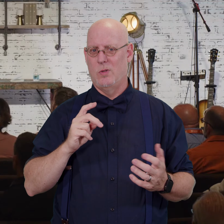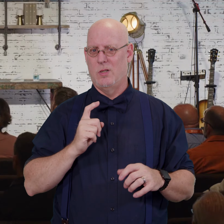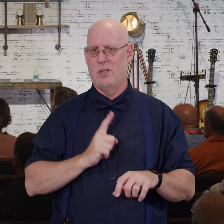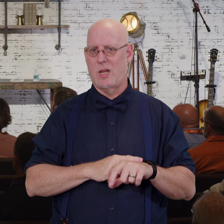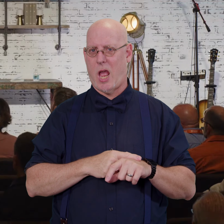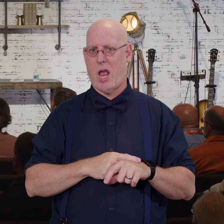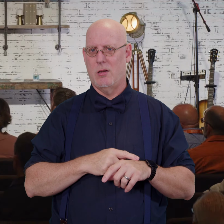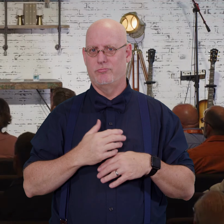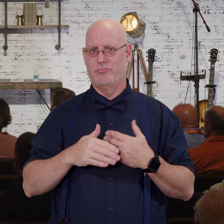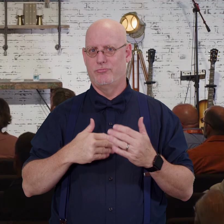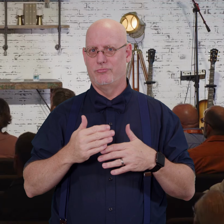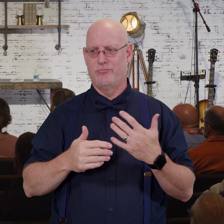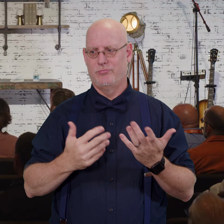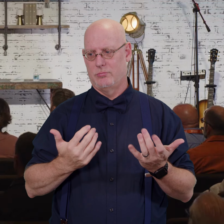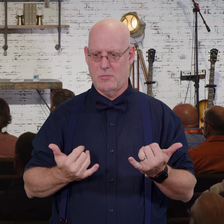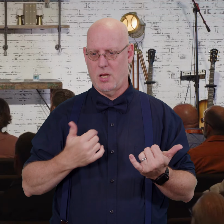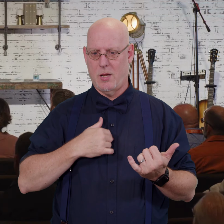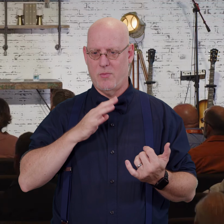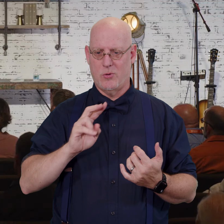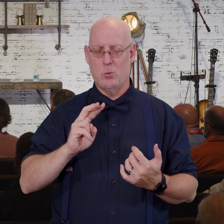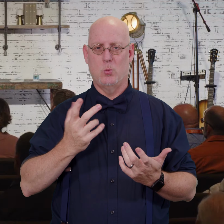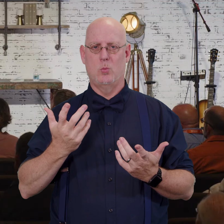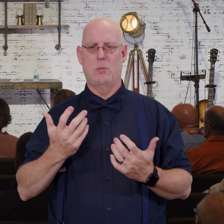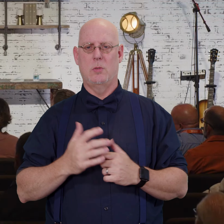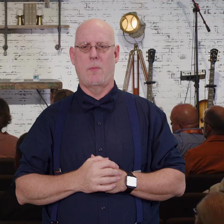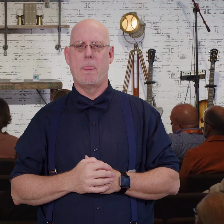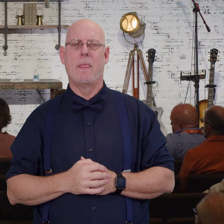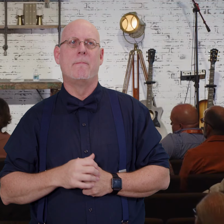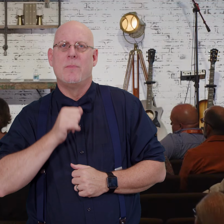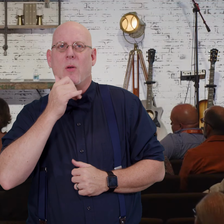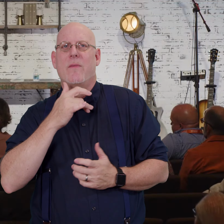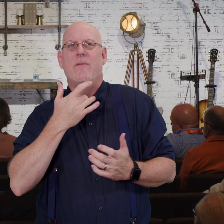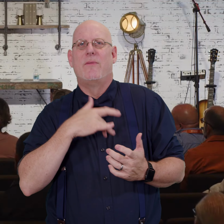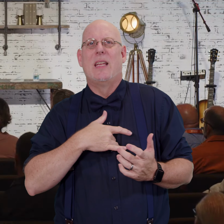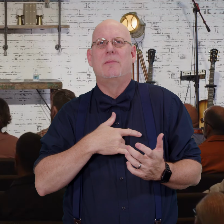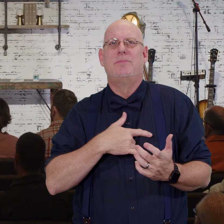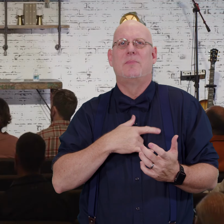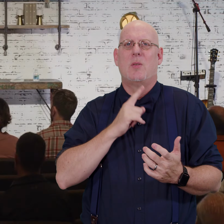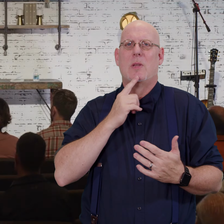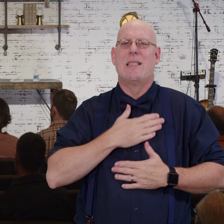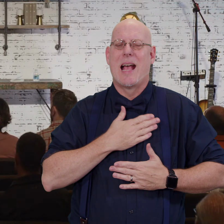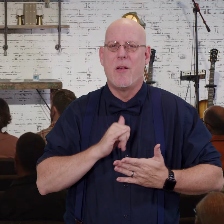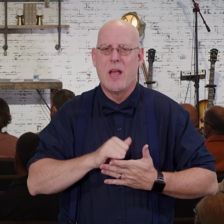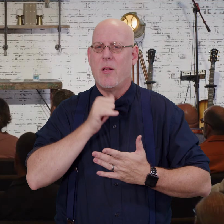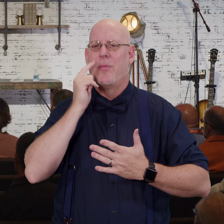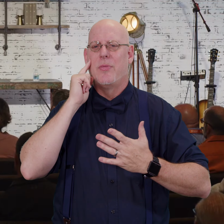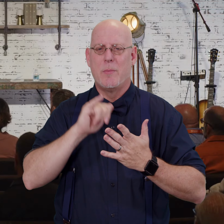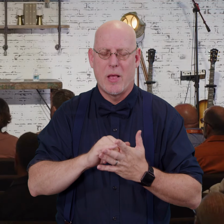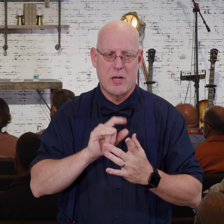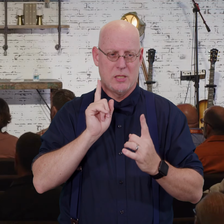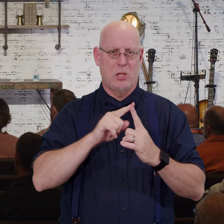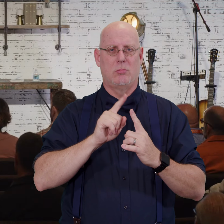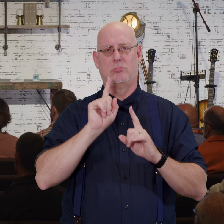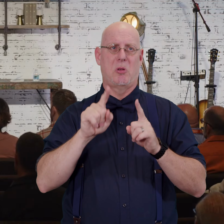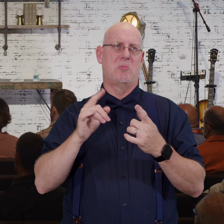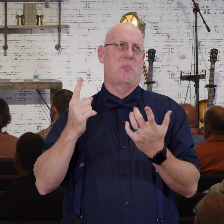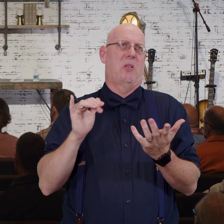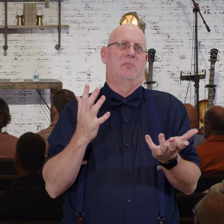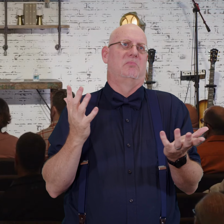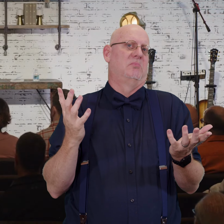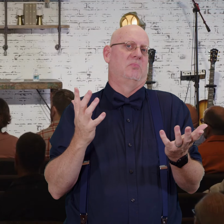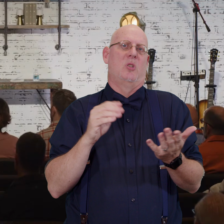Time just has passed, so I'm 42. And I don't feel that. I don't really acknowledge that. I don't really think about that until I go to